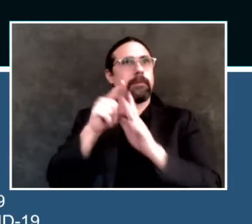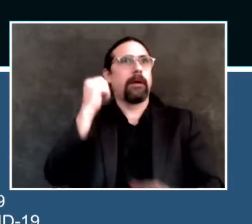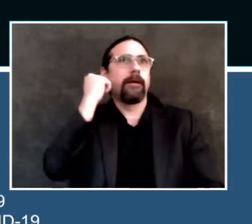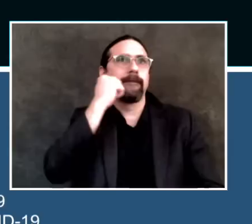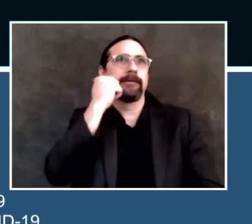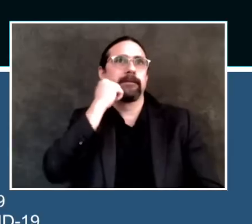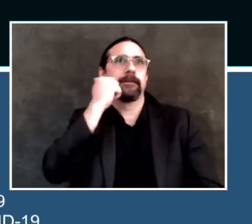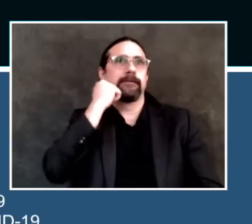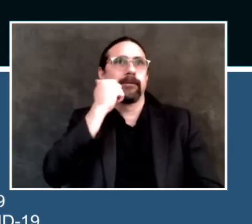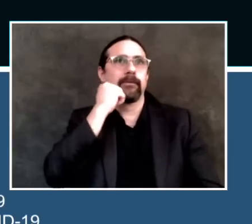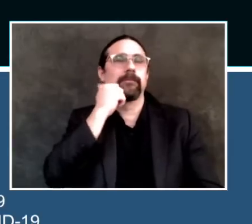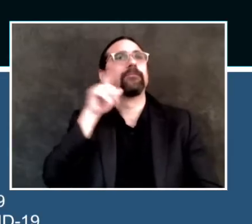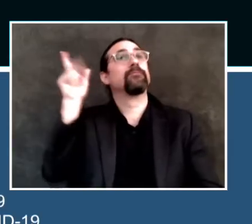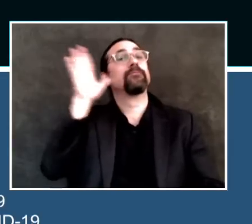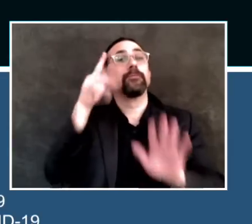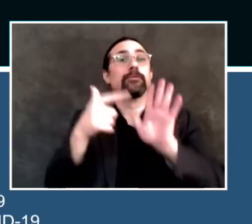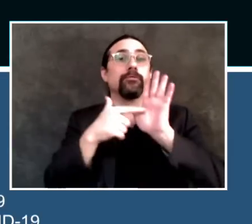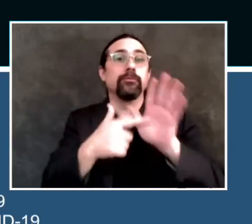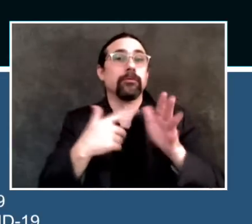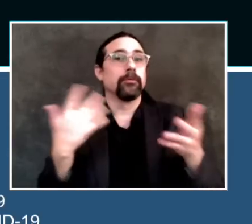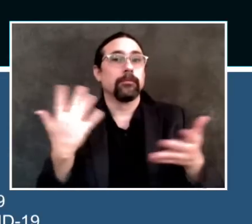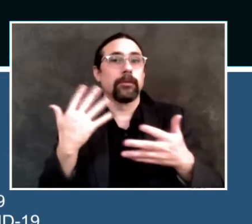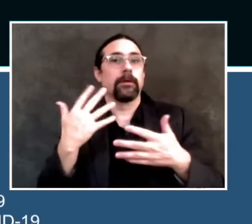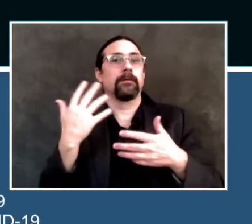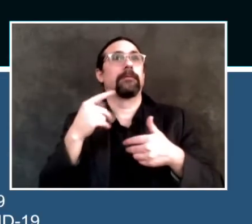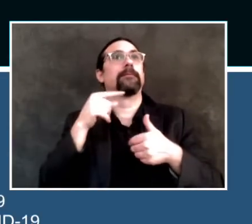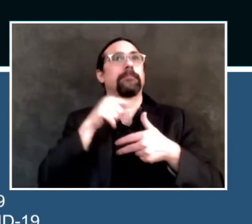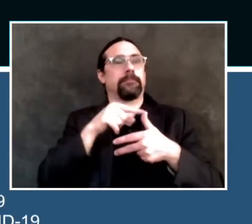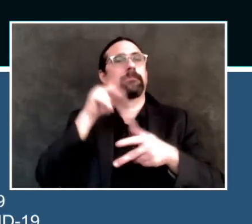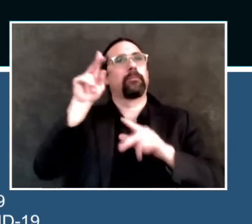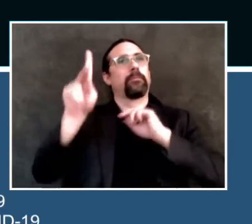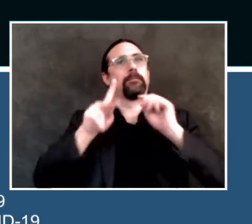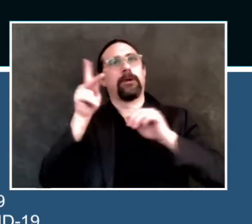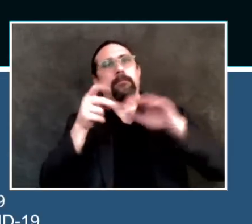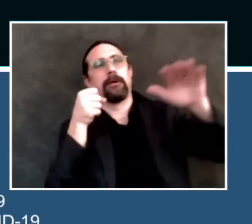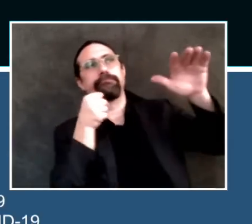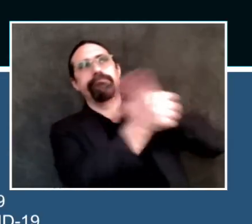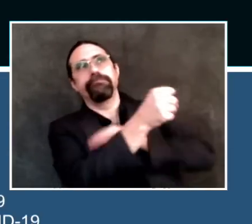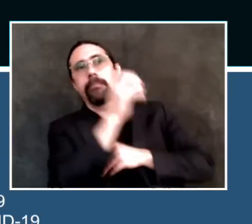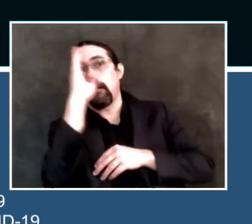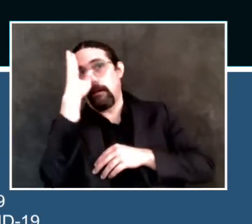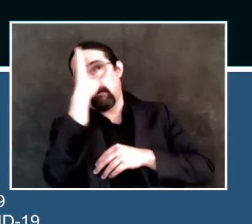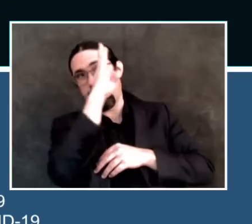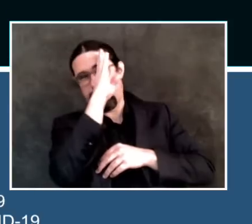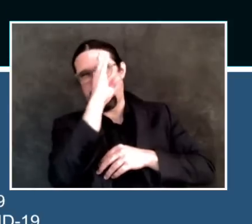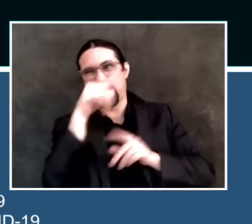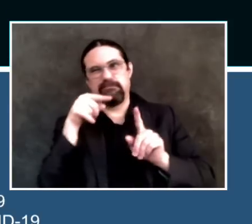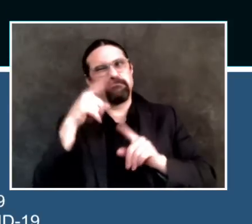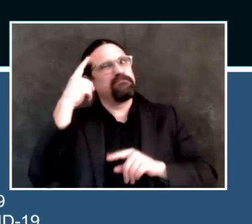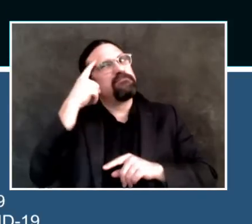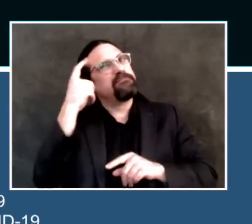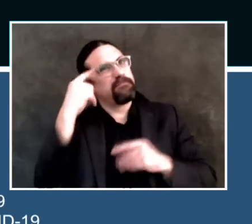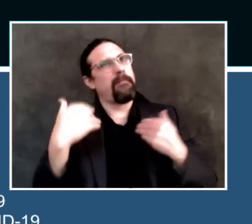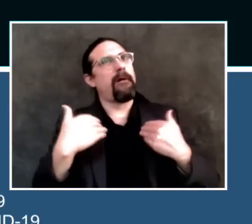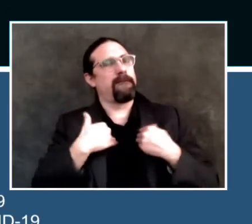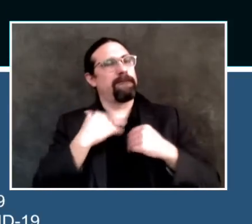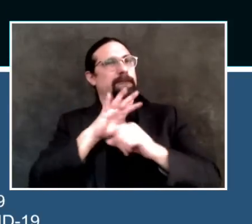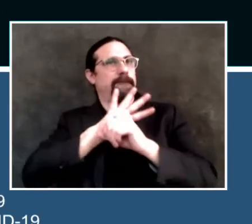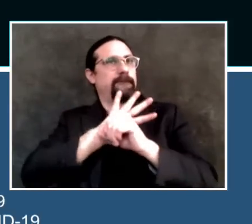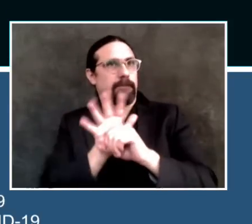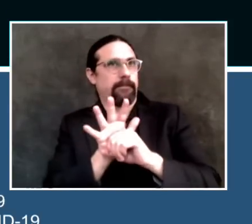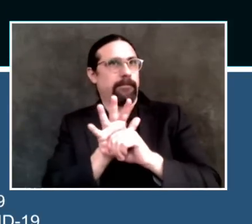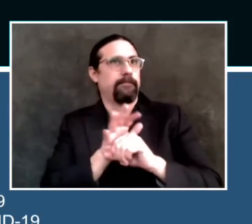suspected COVID-19 conditions. We will also show you, second, the number of people admitted to